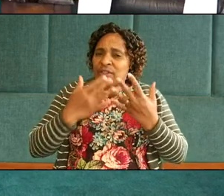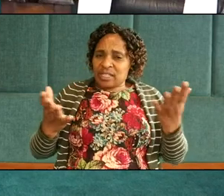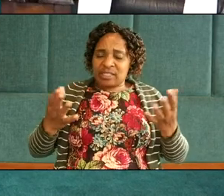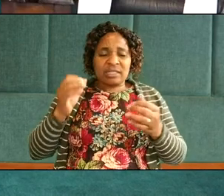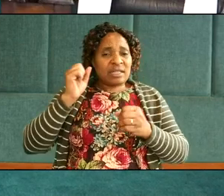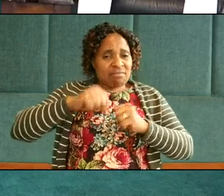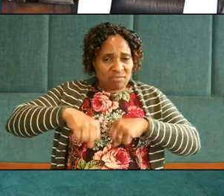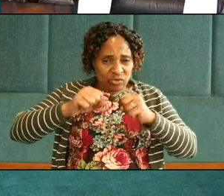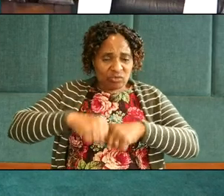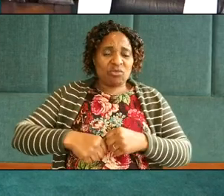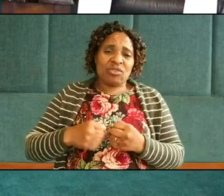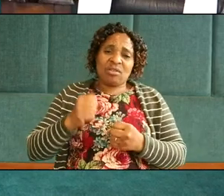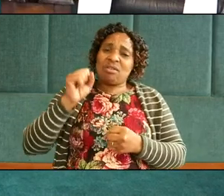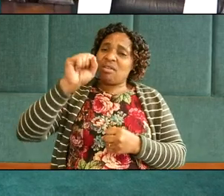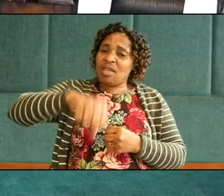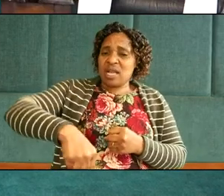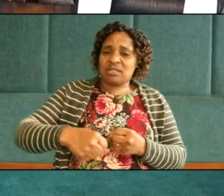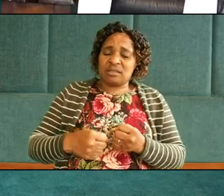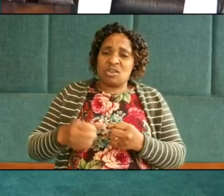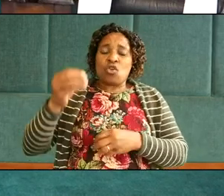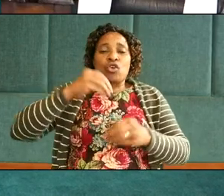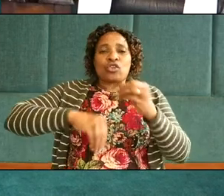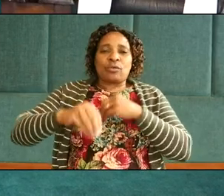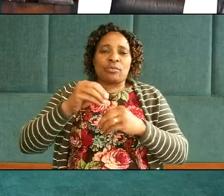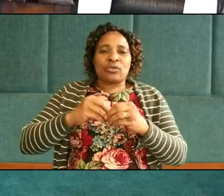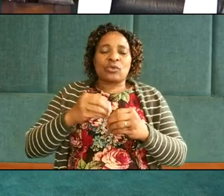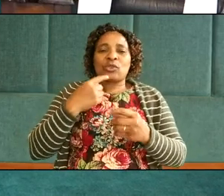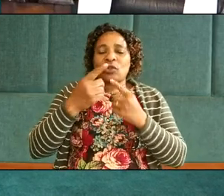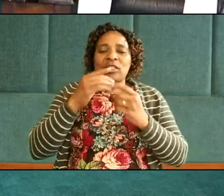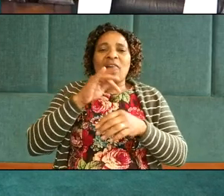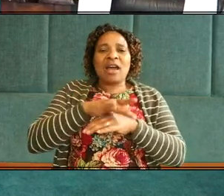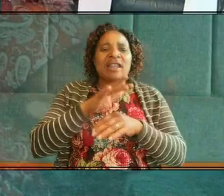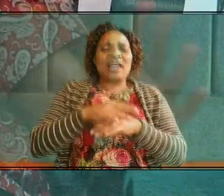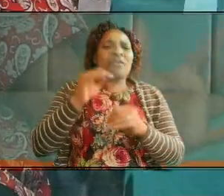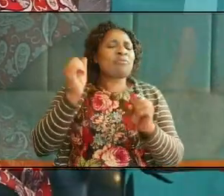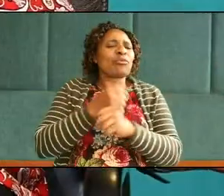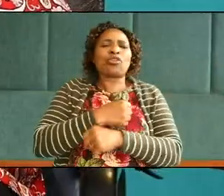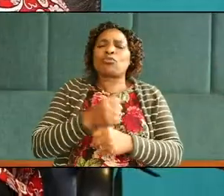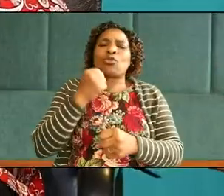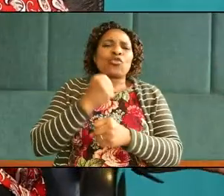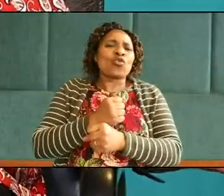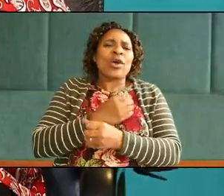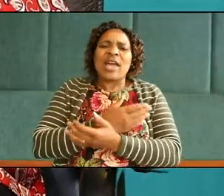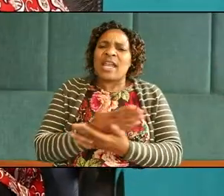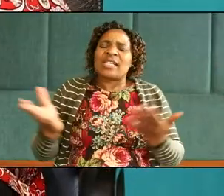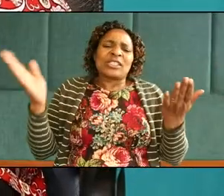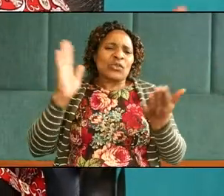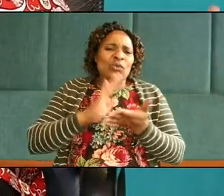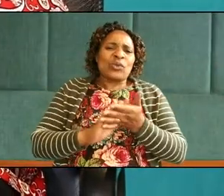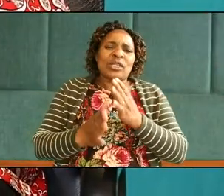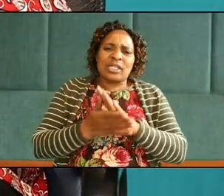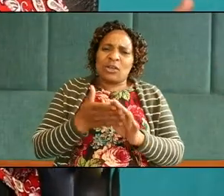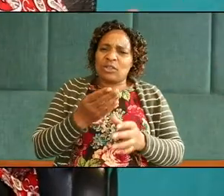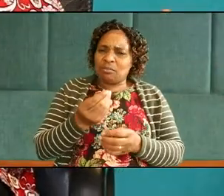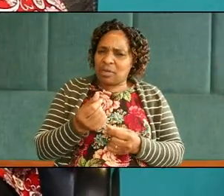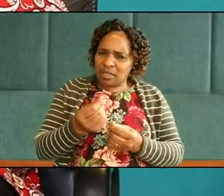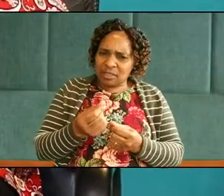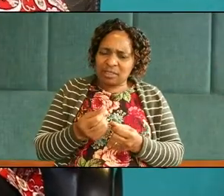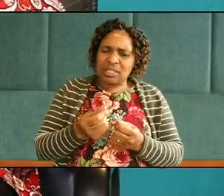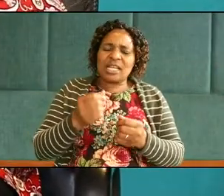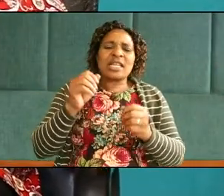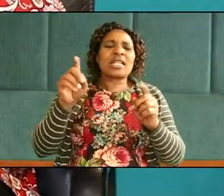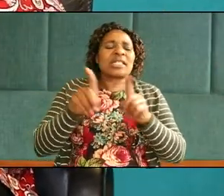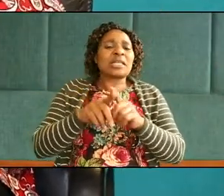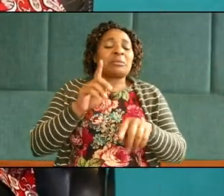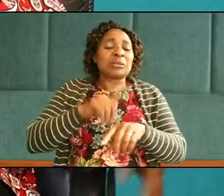evil. You know, we were just talking earlier about this, and we were saying that you can't really do anything without money, even good charity